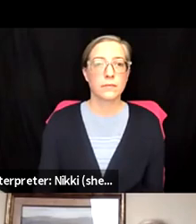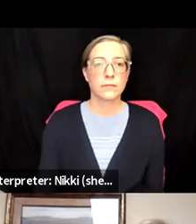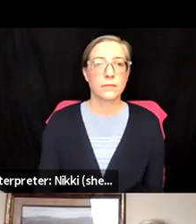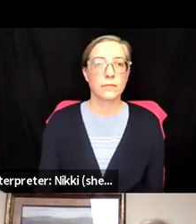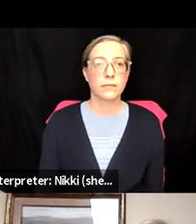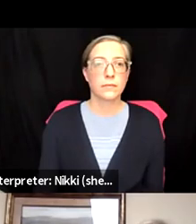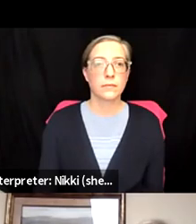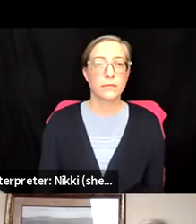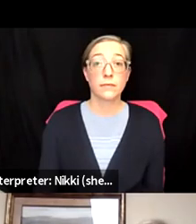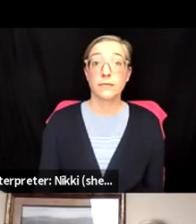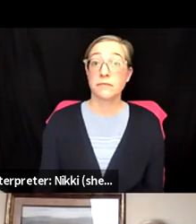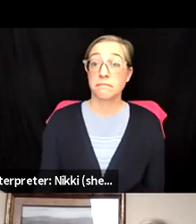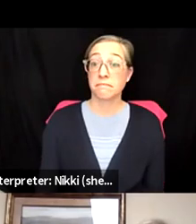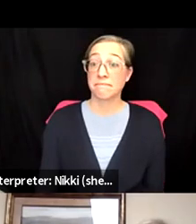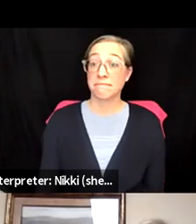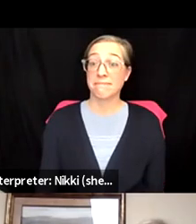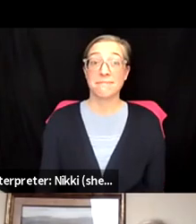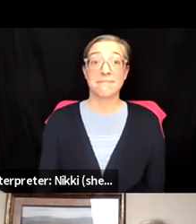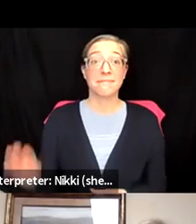Well, shall we go ahead?